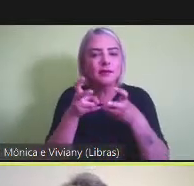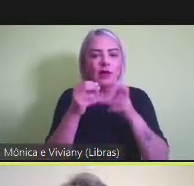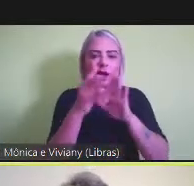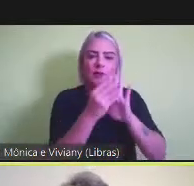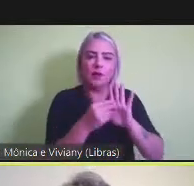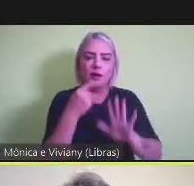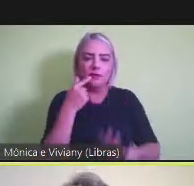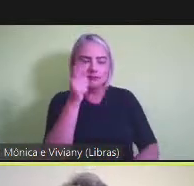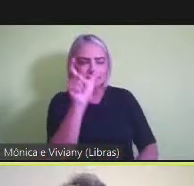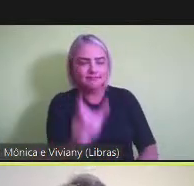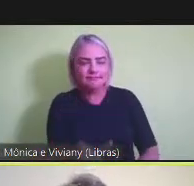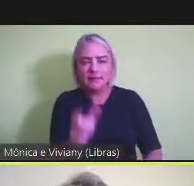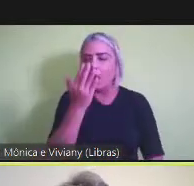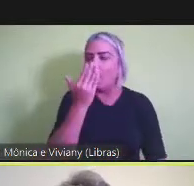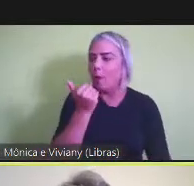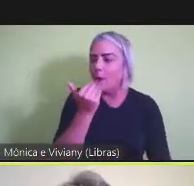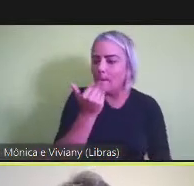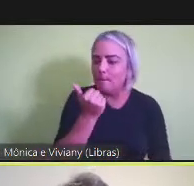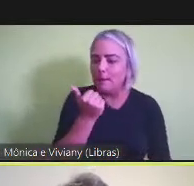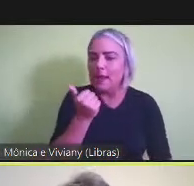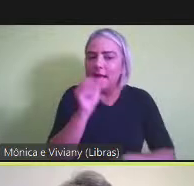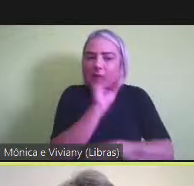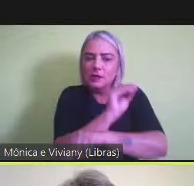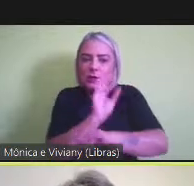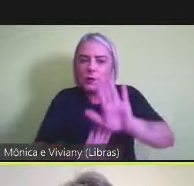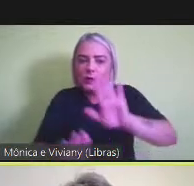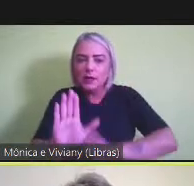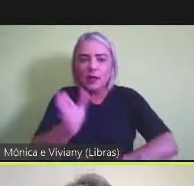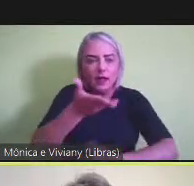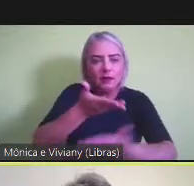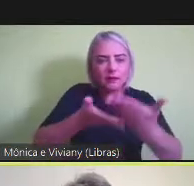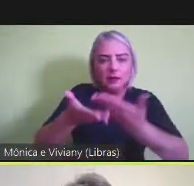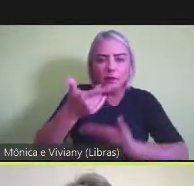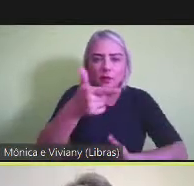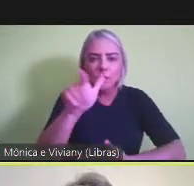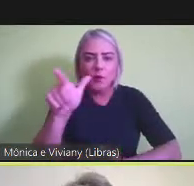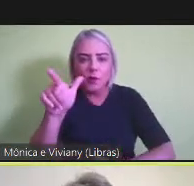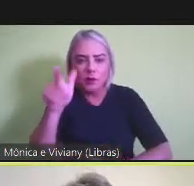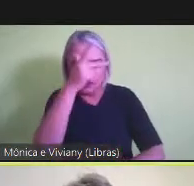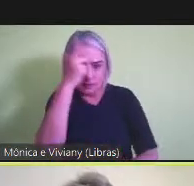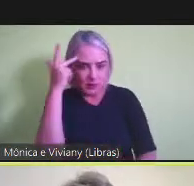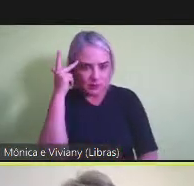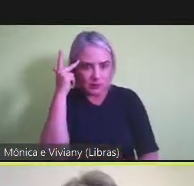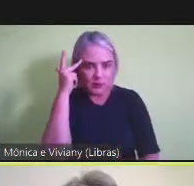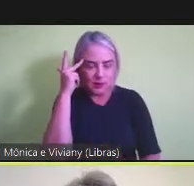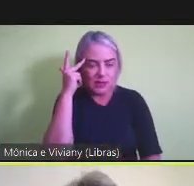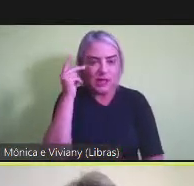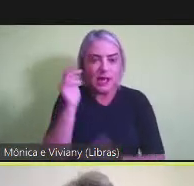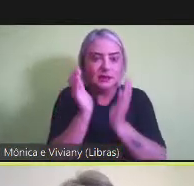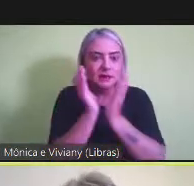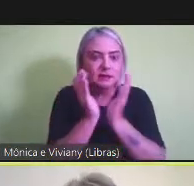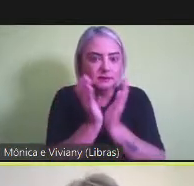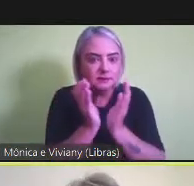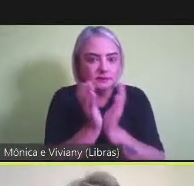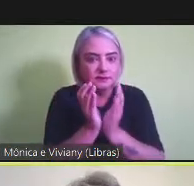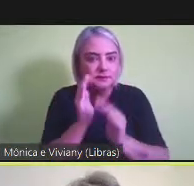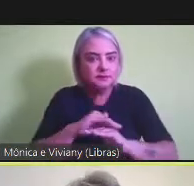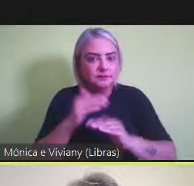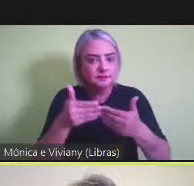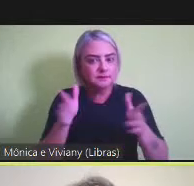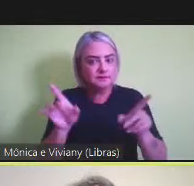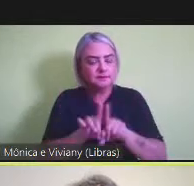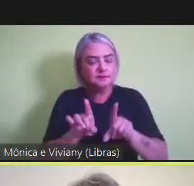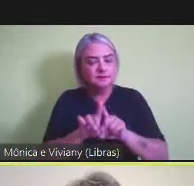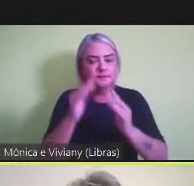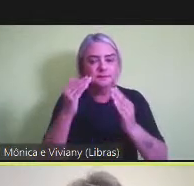manage to look at how people get food and to interact with other people,